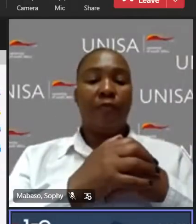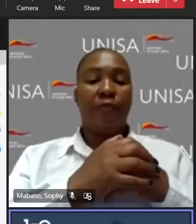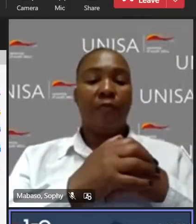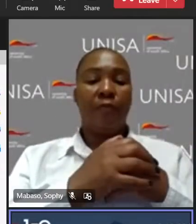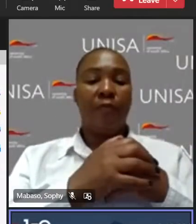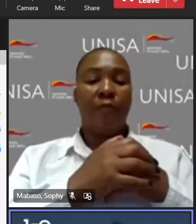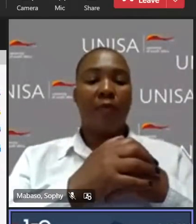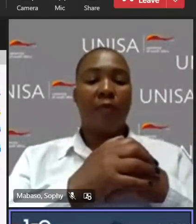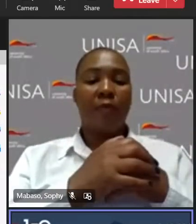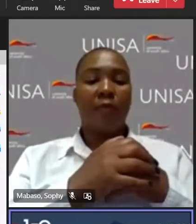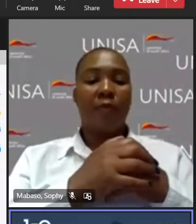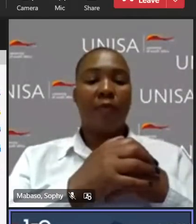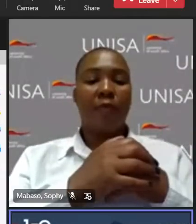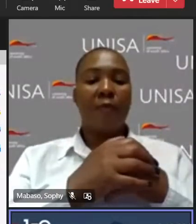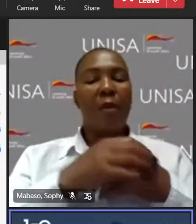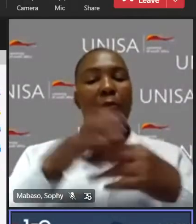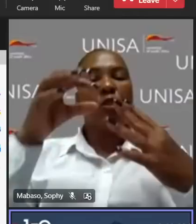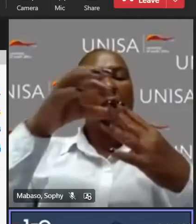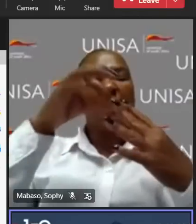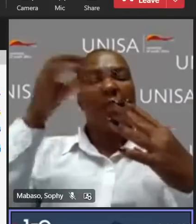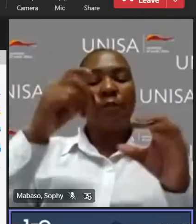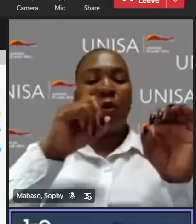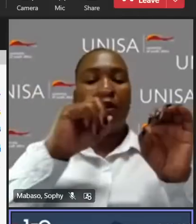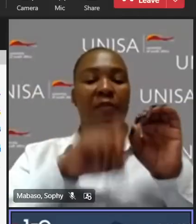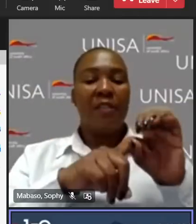only certain qualifications are available.